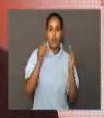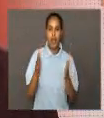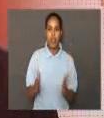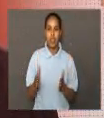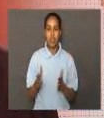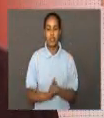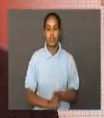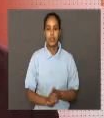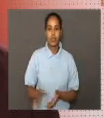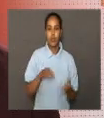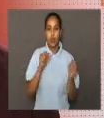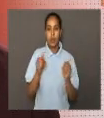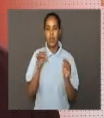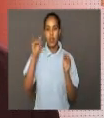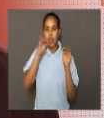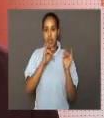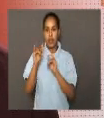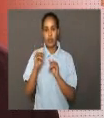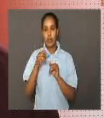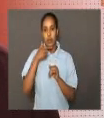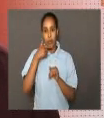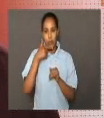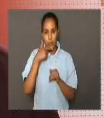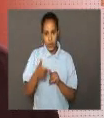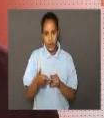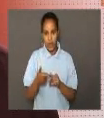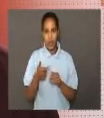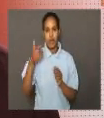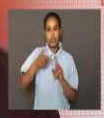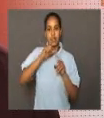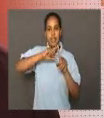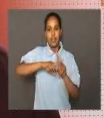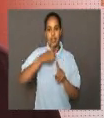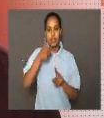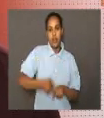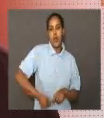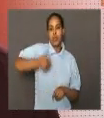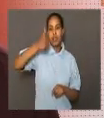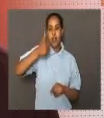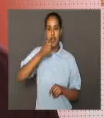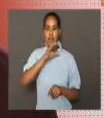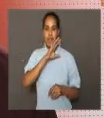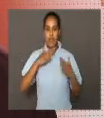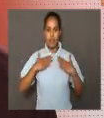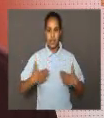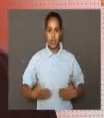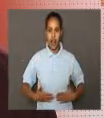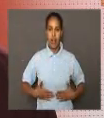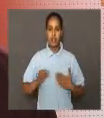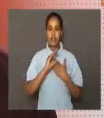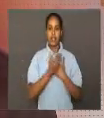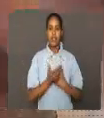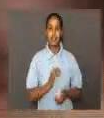The solvent can also be the component that retains the original physical state.